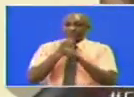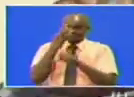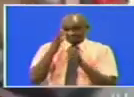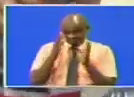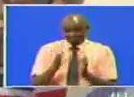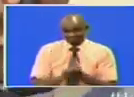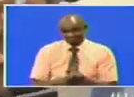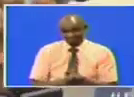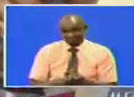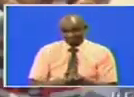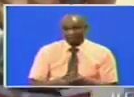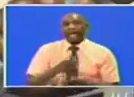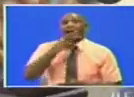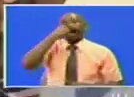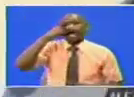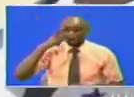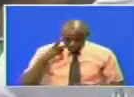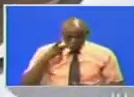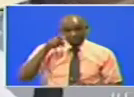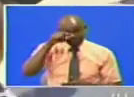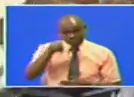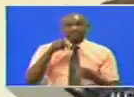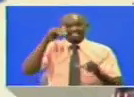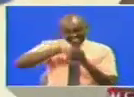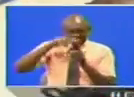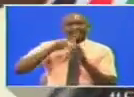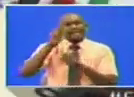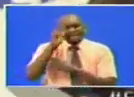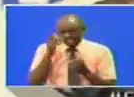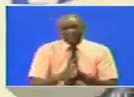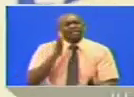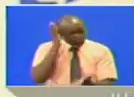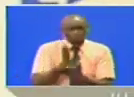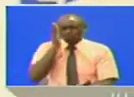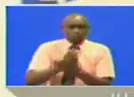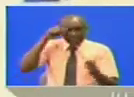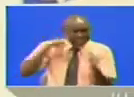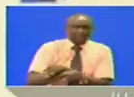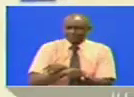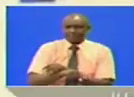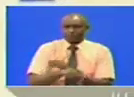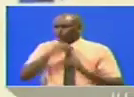mate. Kalonzo ako ndani ya NASA. Kamili ya kwenye marenda.